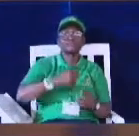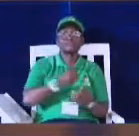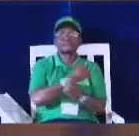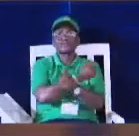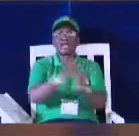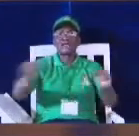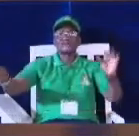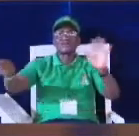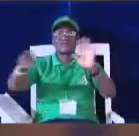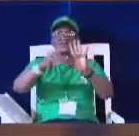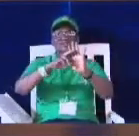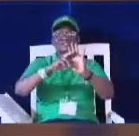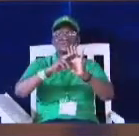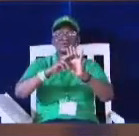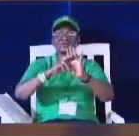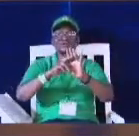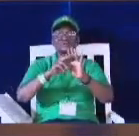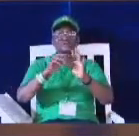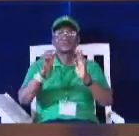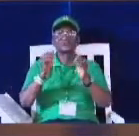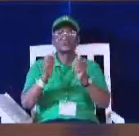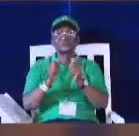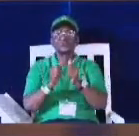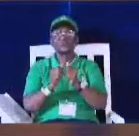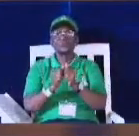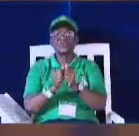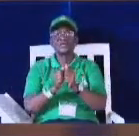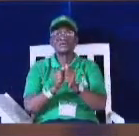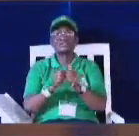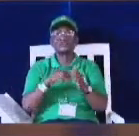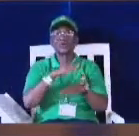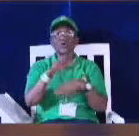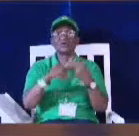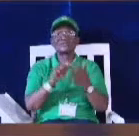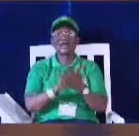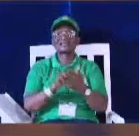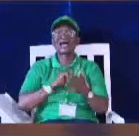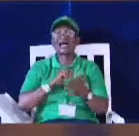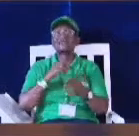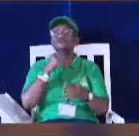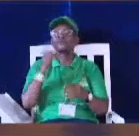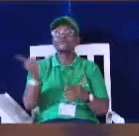with all the benefits that I told you yesterday.